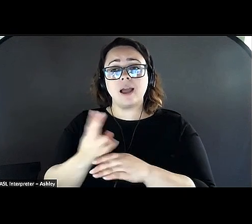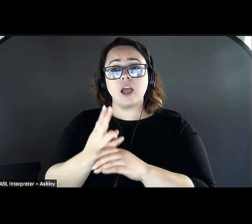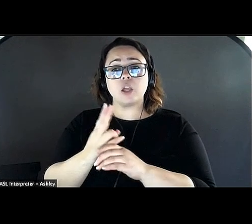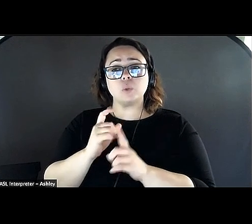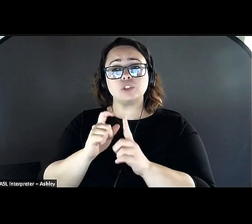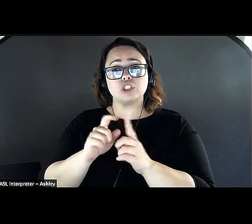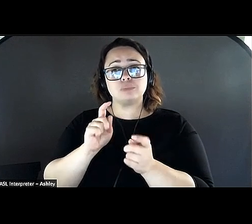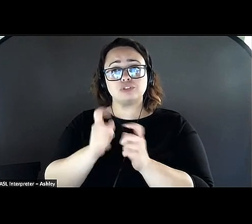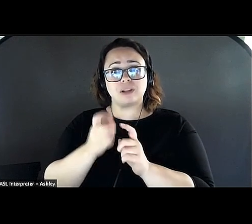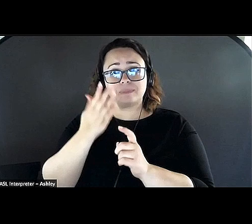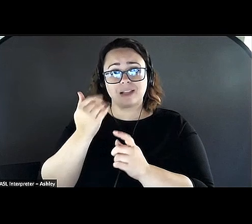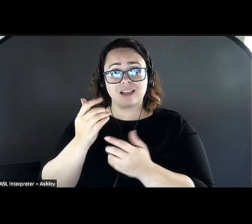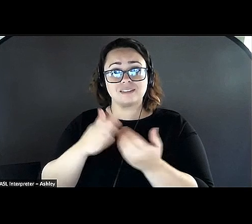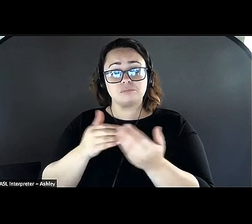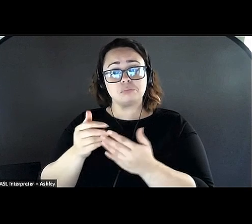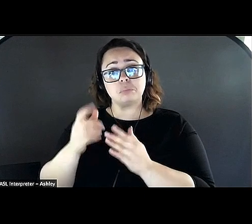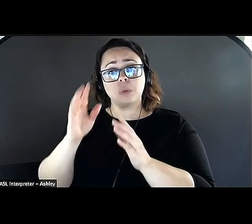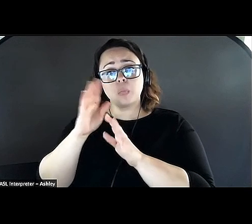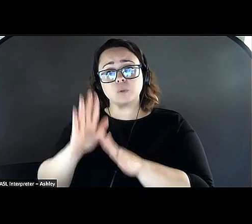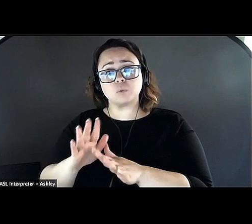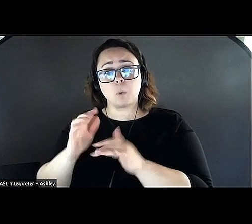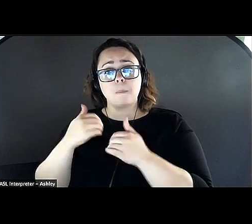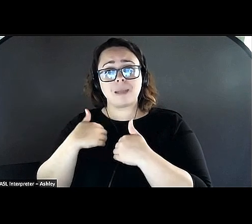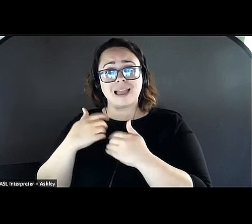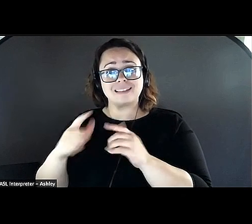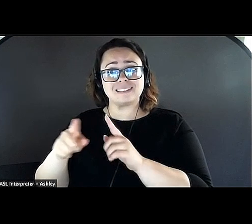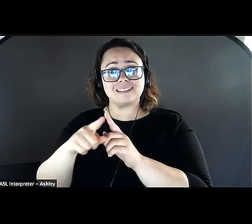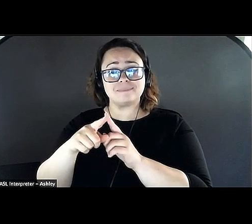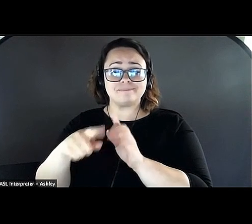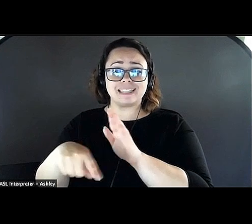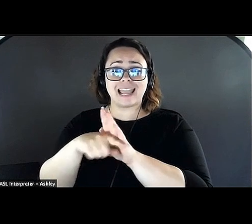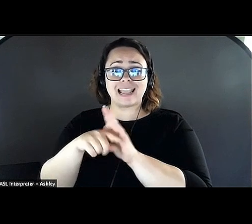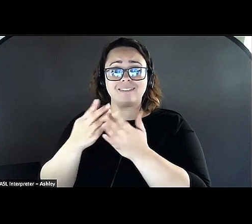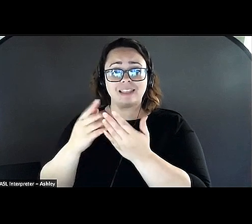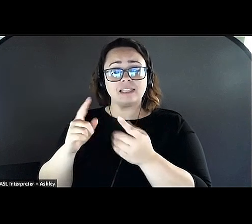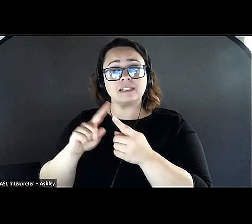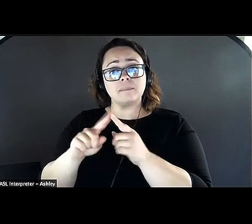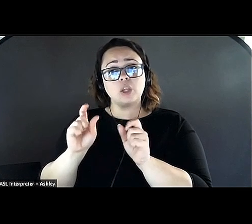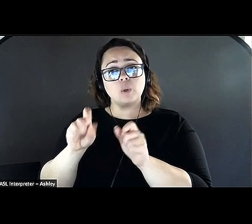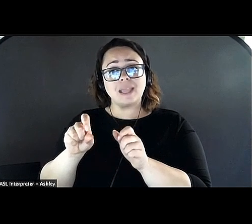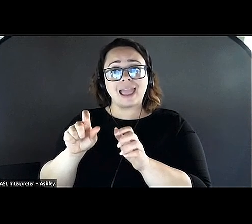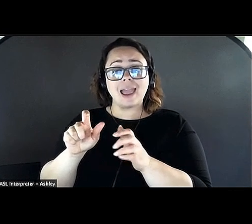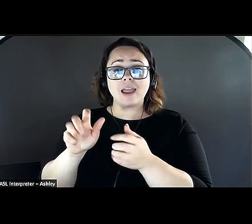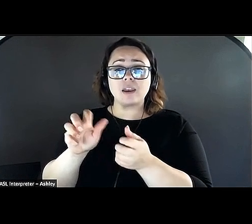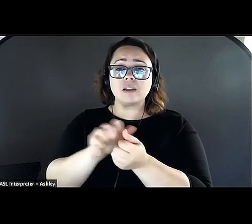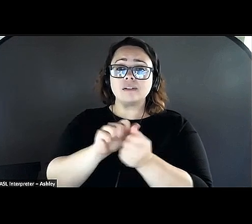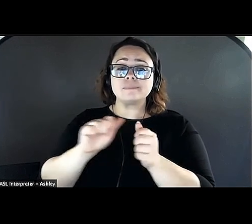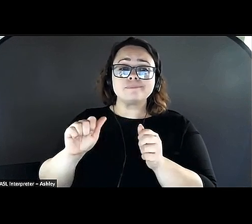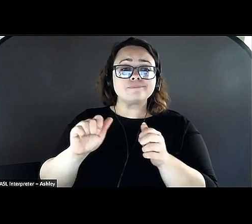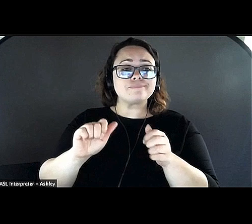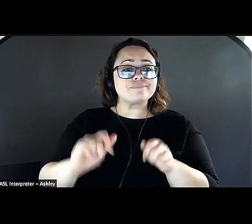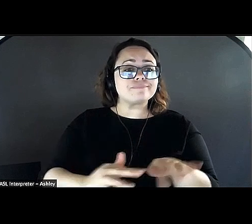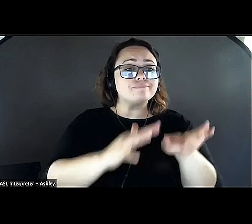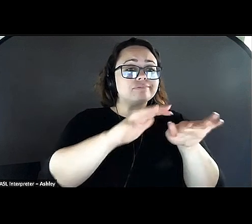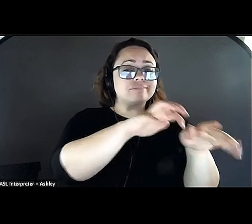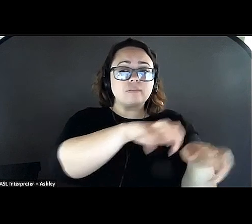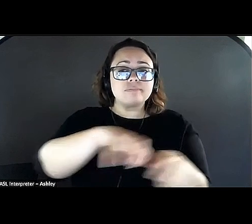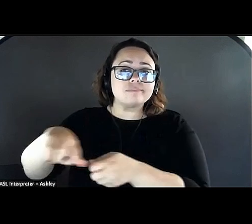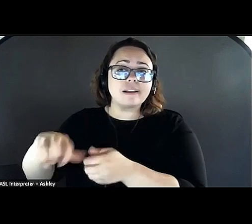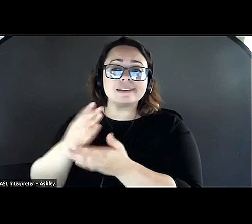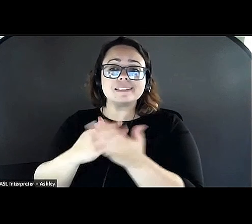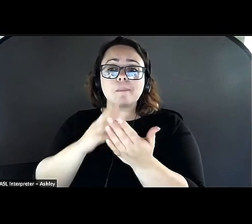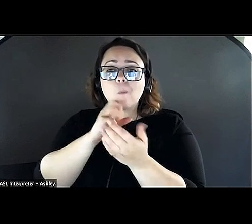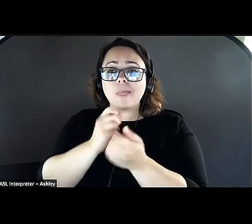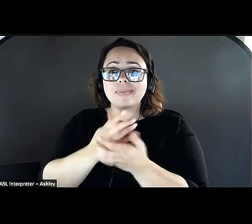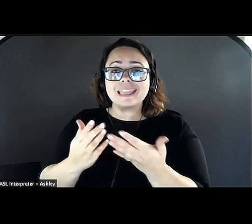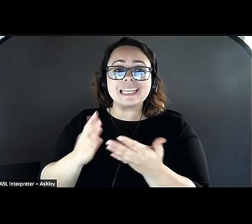because even though the storm has negatives, it also brought opportunity to wash away some of the old junk, clean up some messes, and the